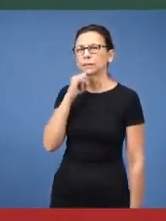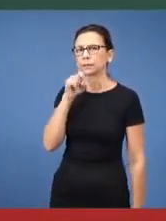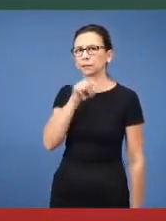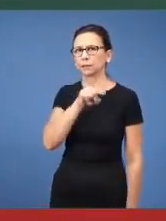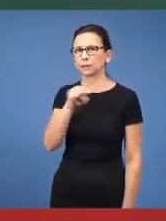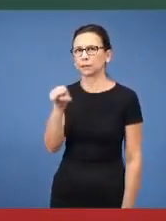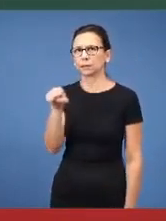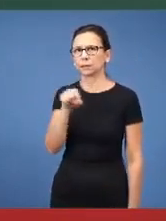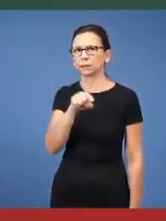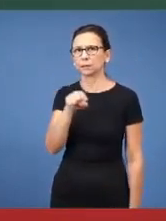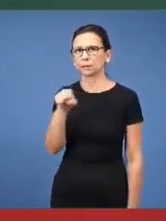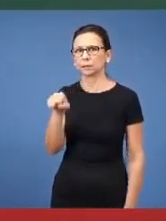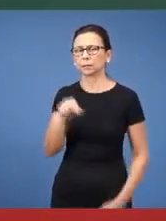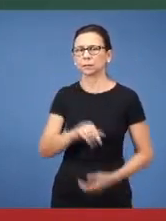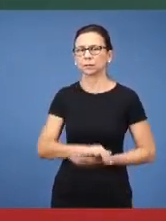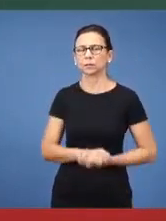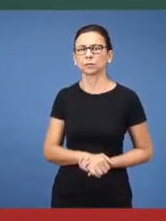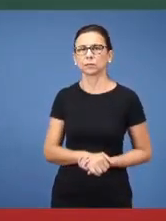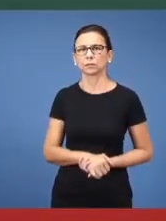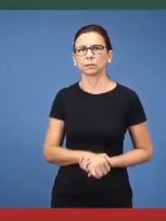I want to see if the brethren,